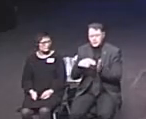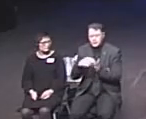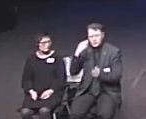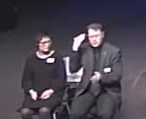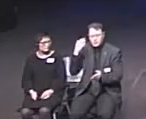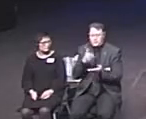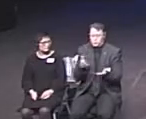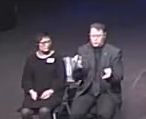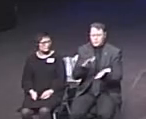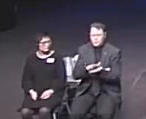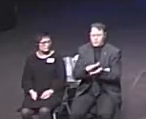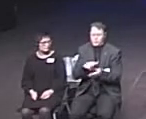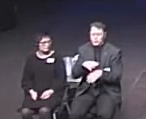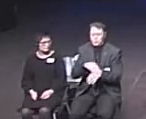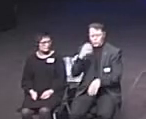Stockholm.